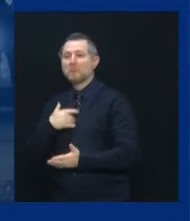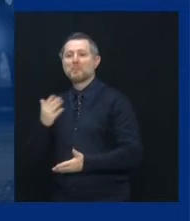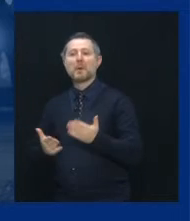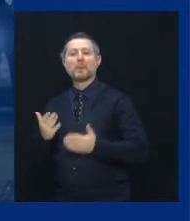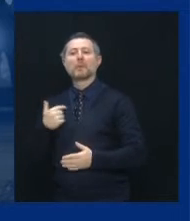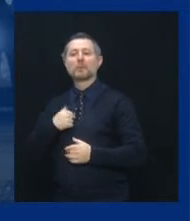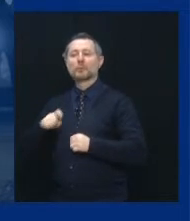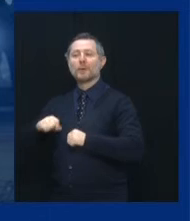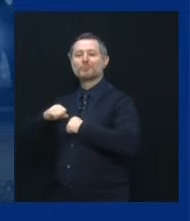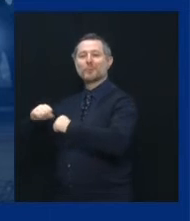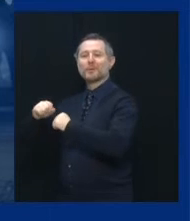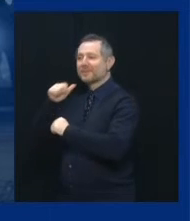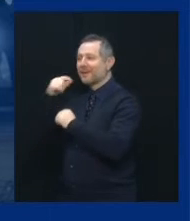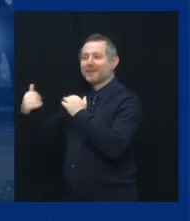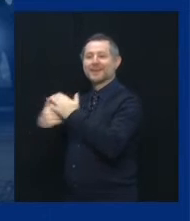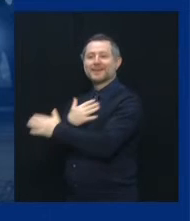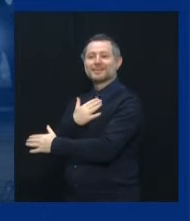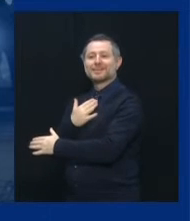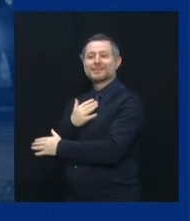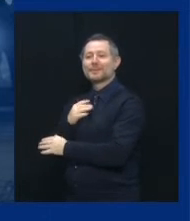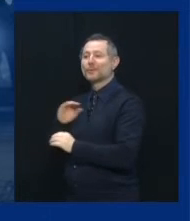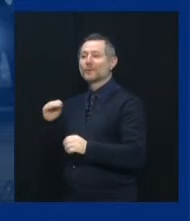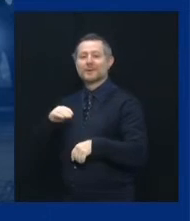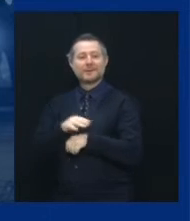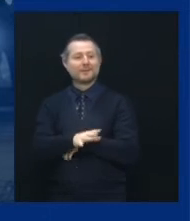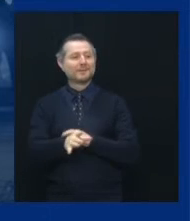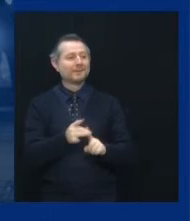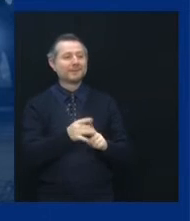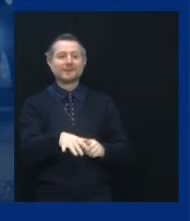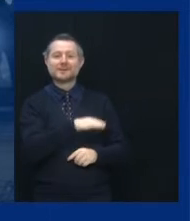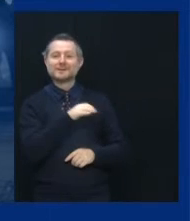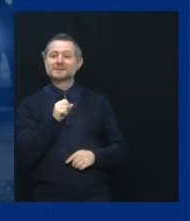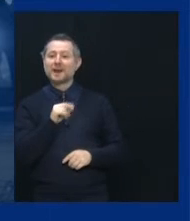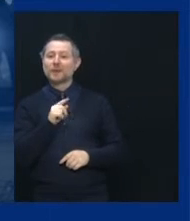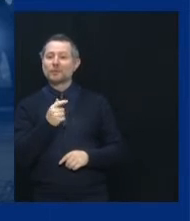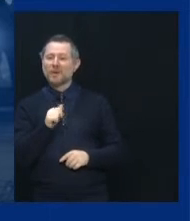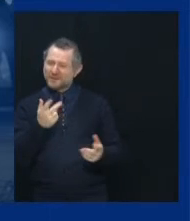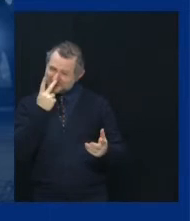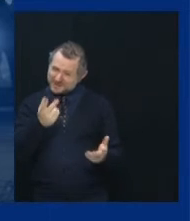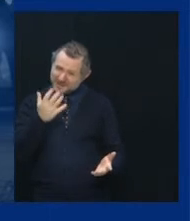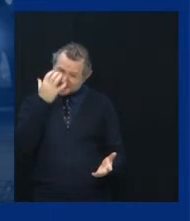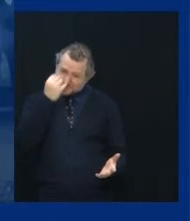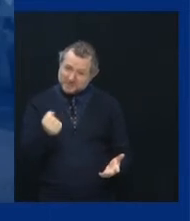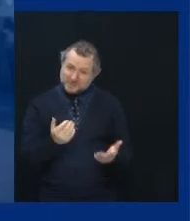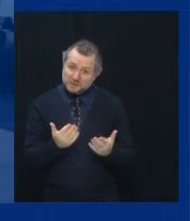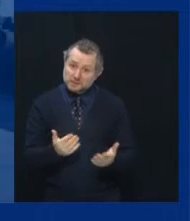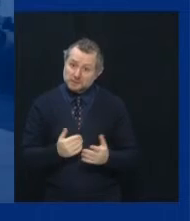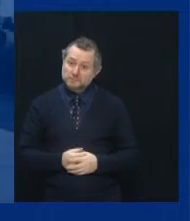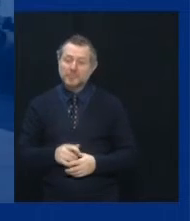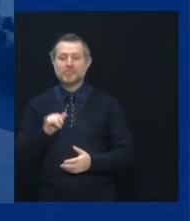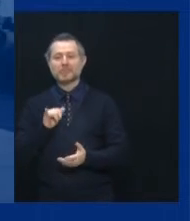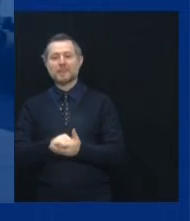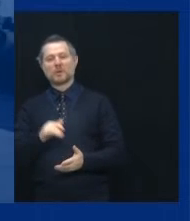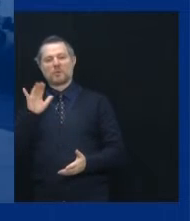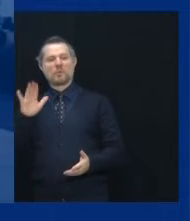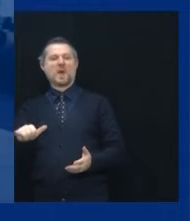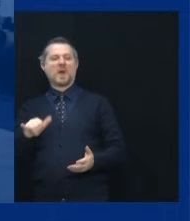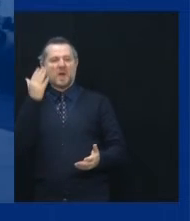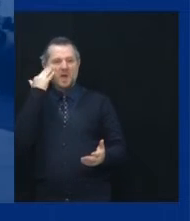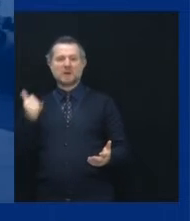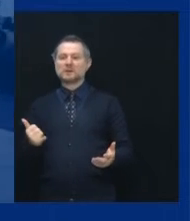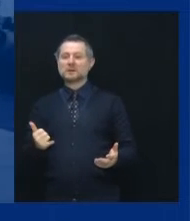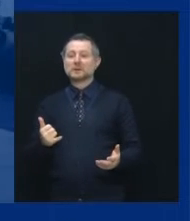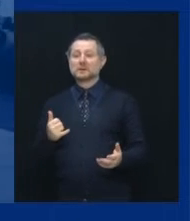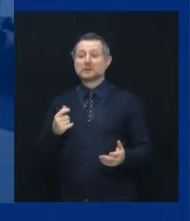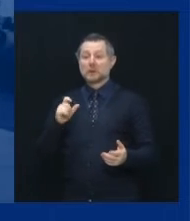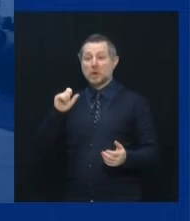the UK travel spread. It's common sense. And why common sense defies government,